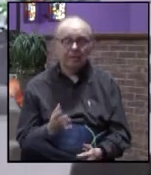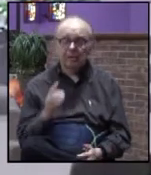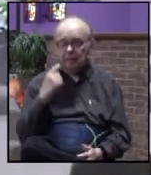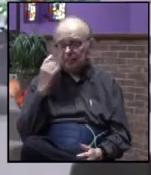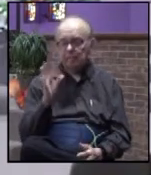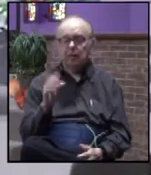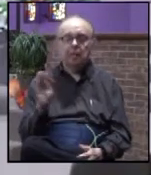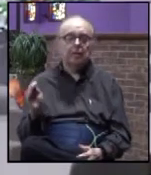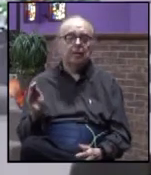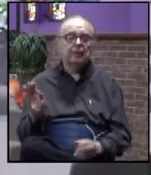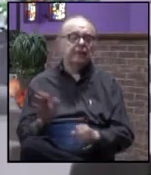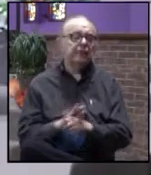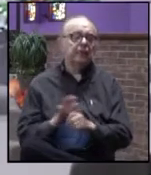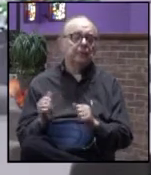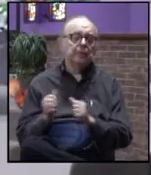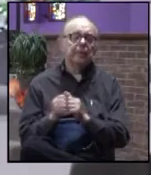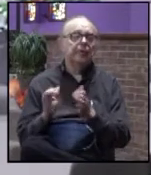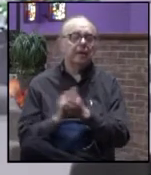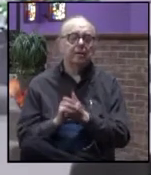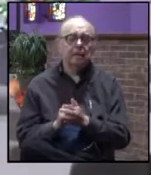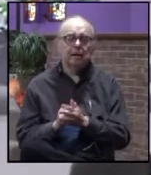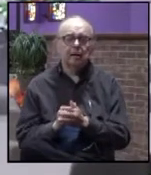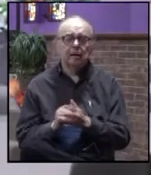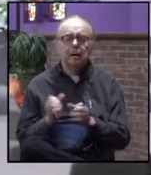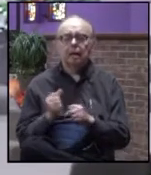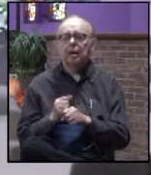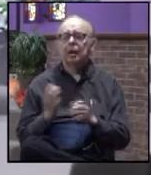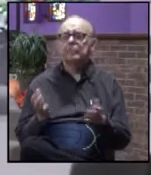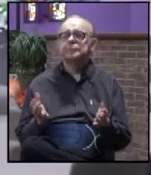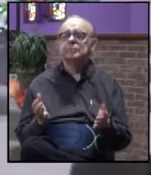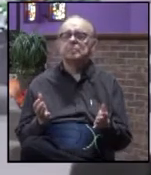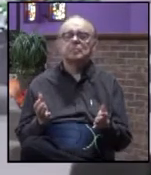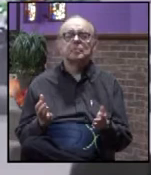Facebook is filled with it. I get this,